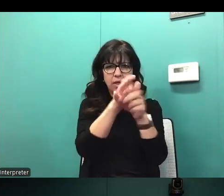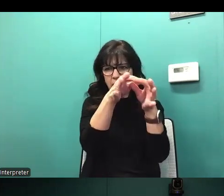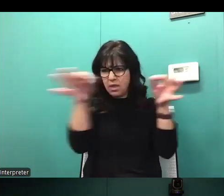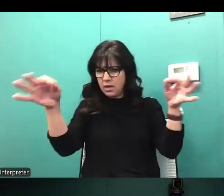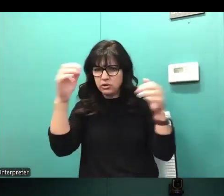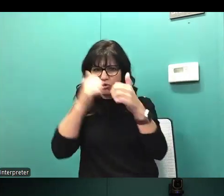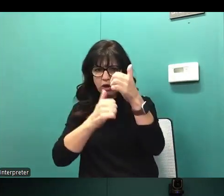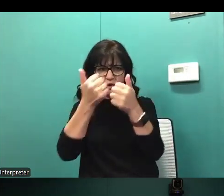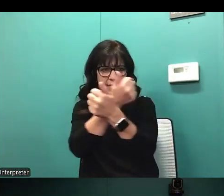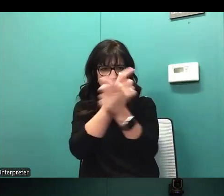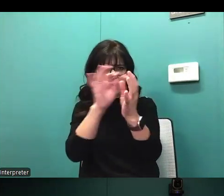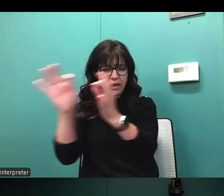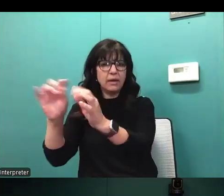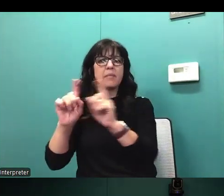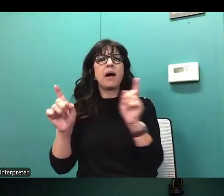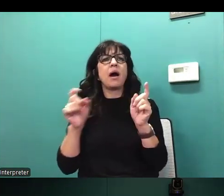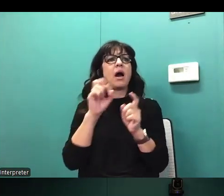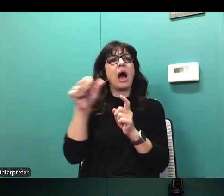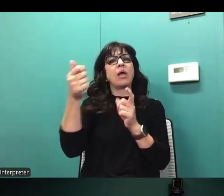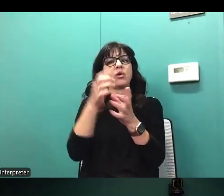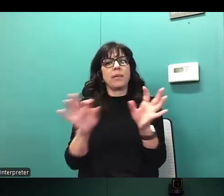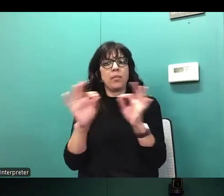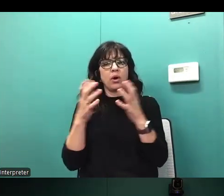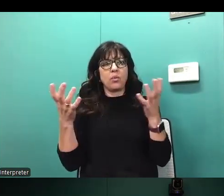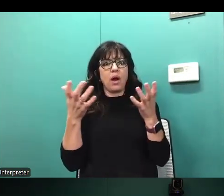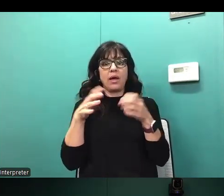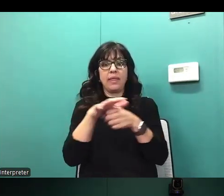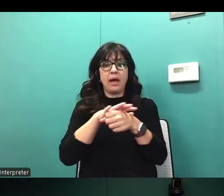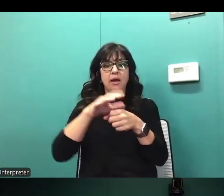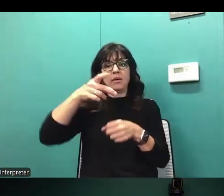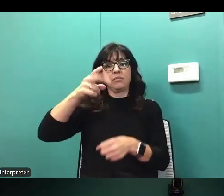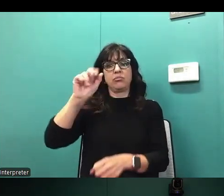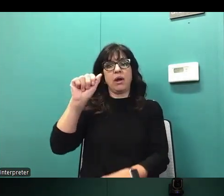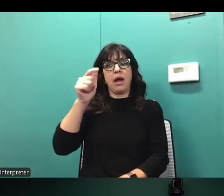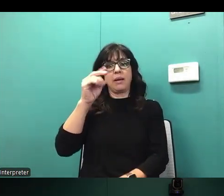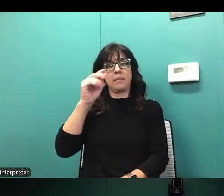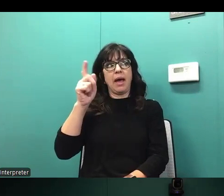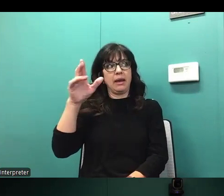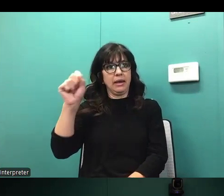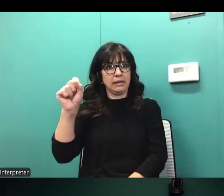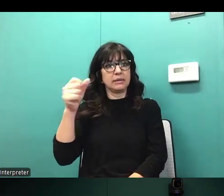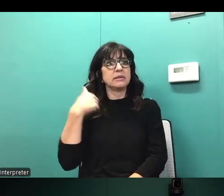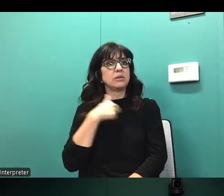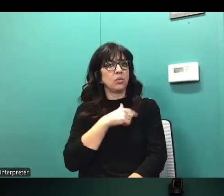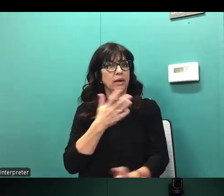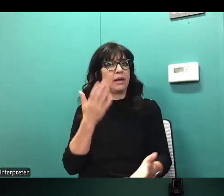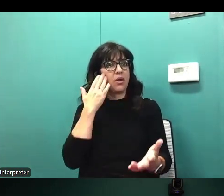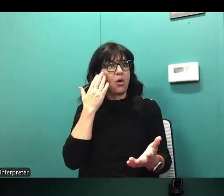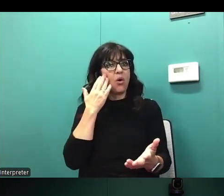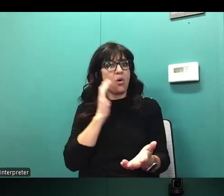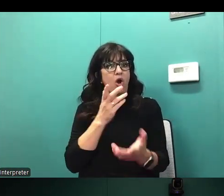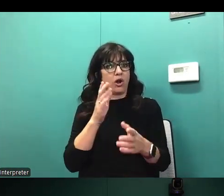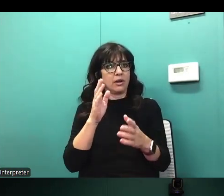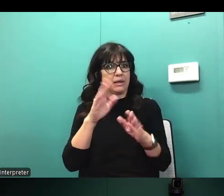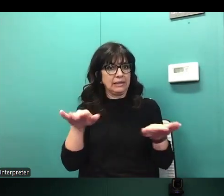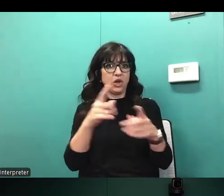sentences? And a really other important one is like the area of pragmatics. I think we know that a lot of our kids that we work with are